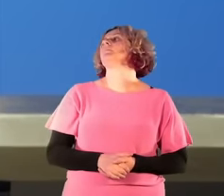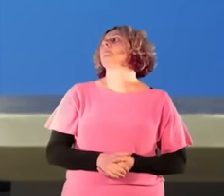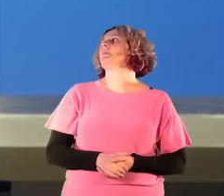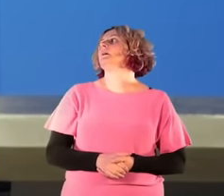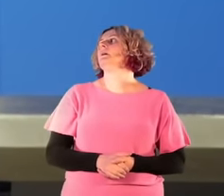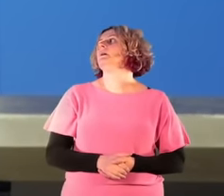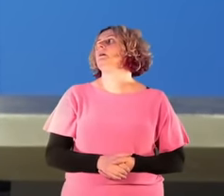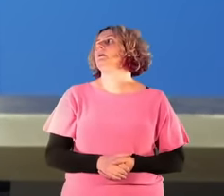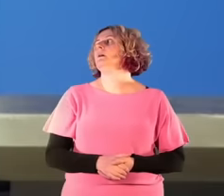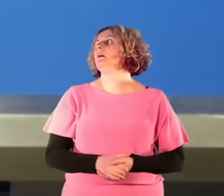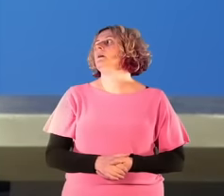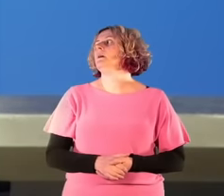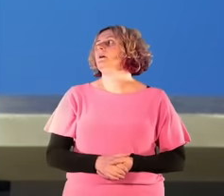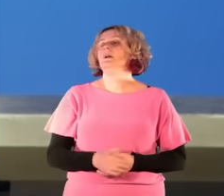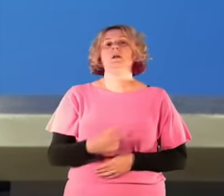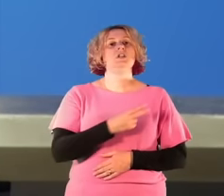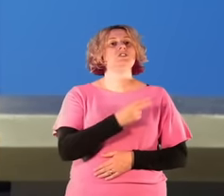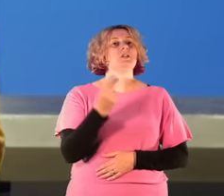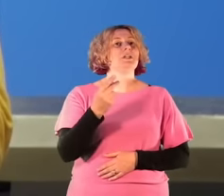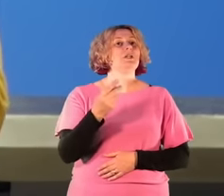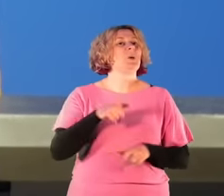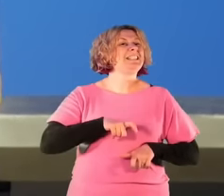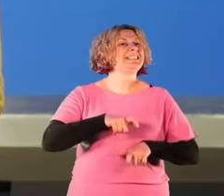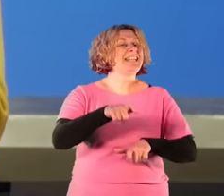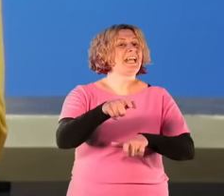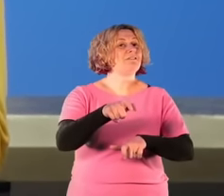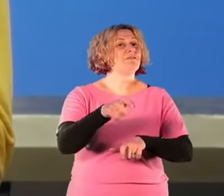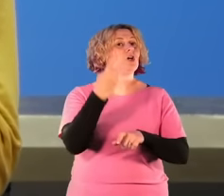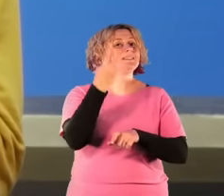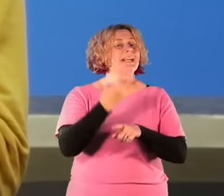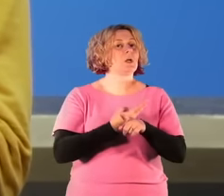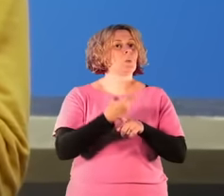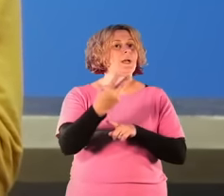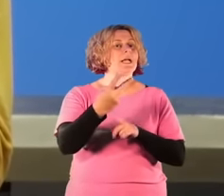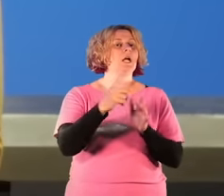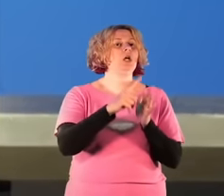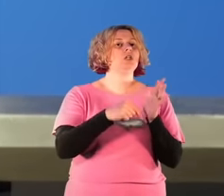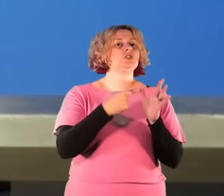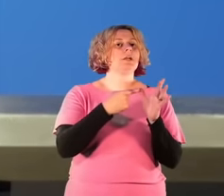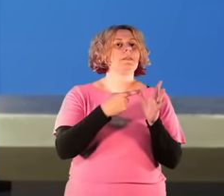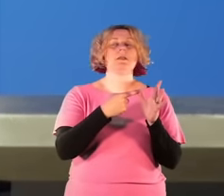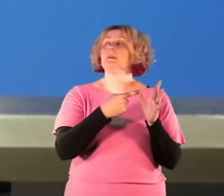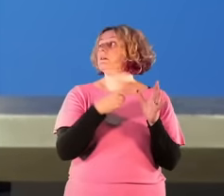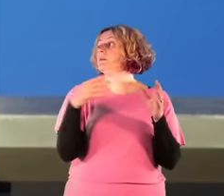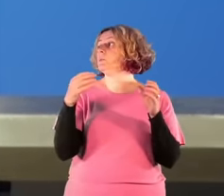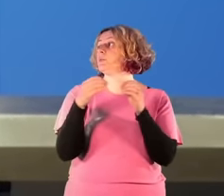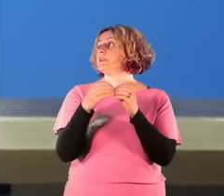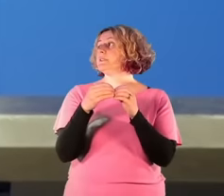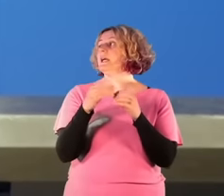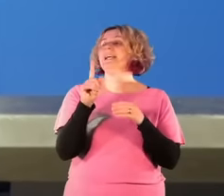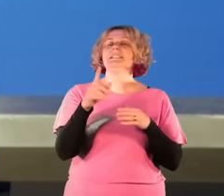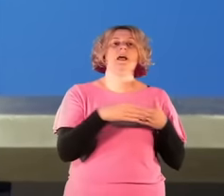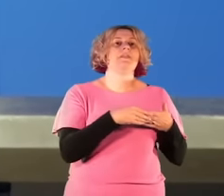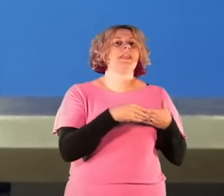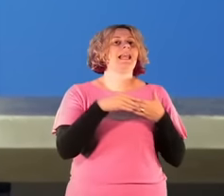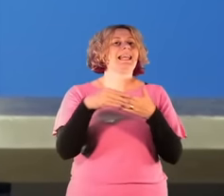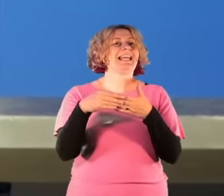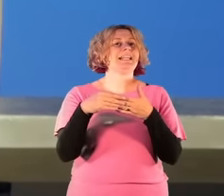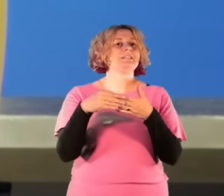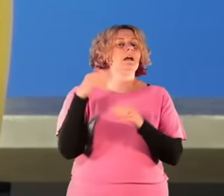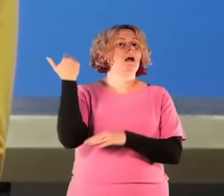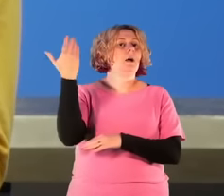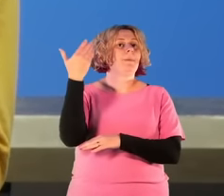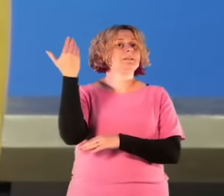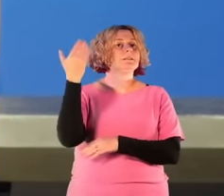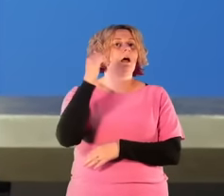have joined or some of you are staying for week two. Jonathan Griffiths, the lead pastor of Metropolitan Bible Church in Ottawa,